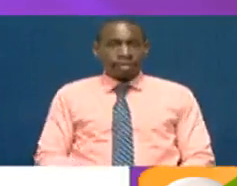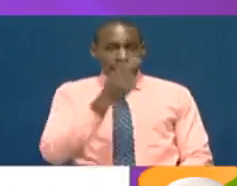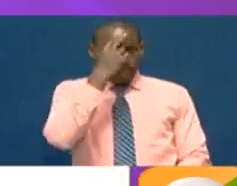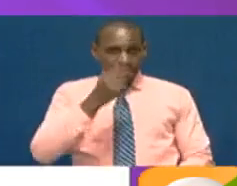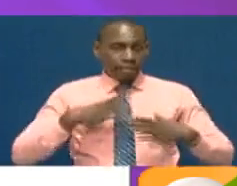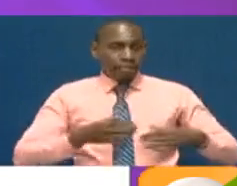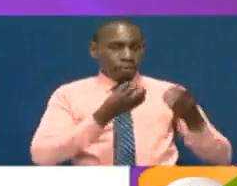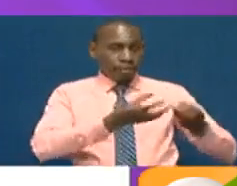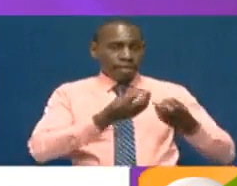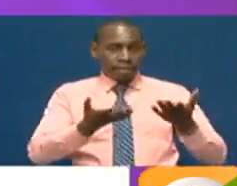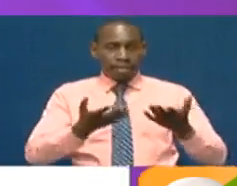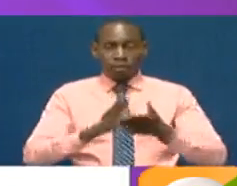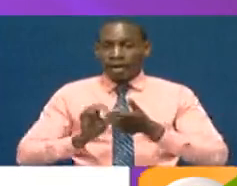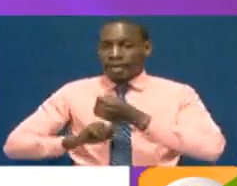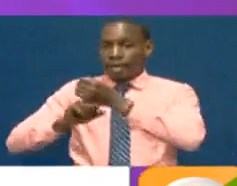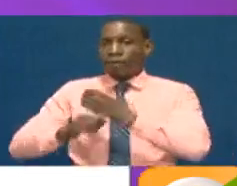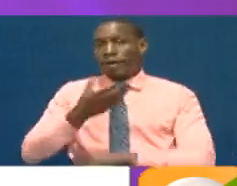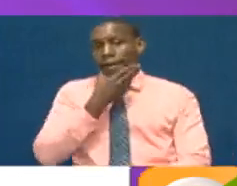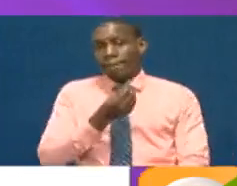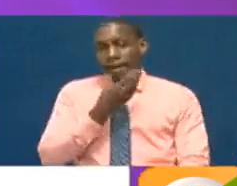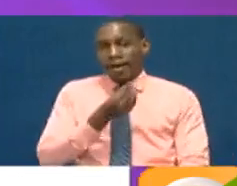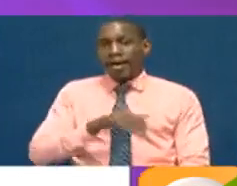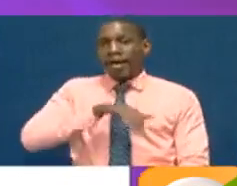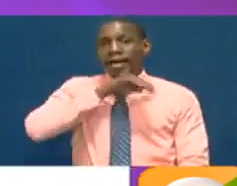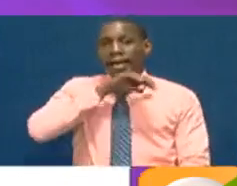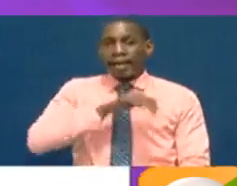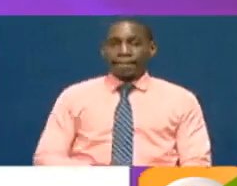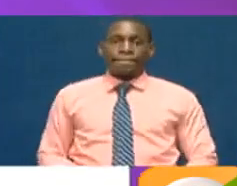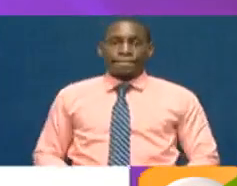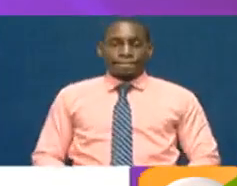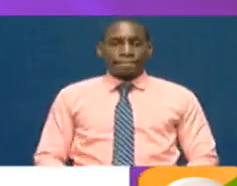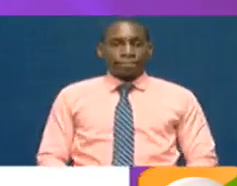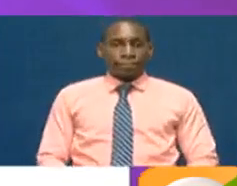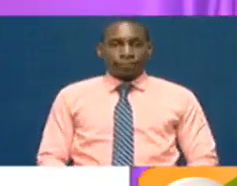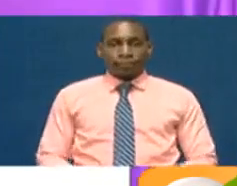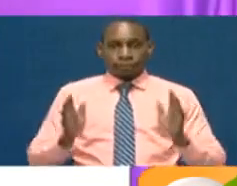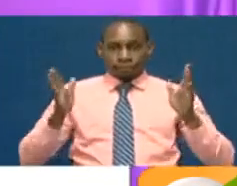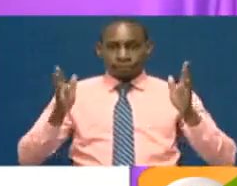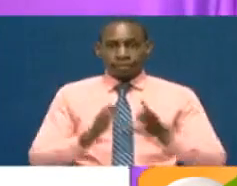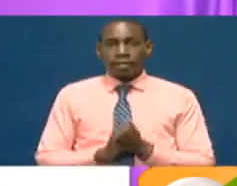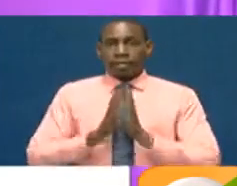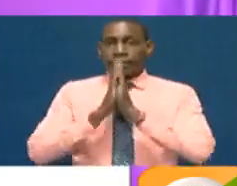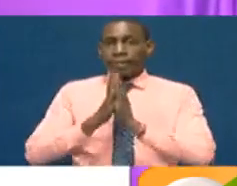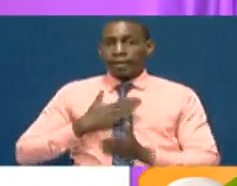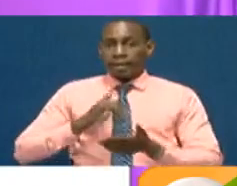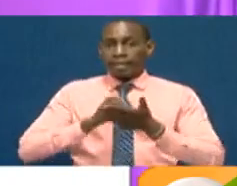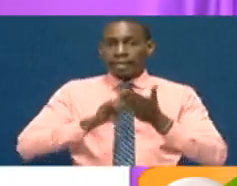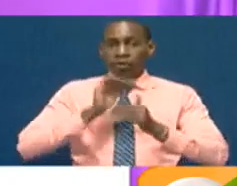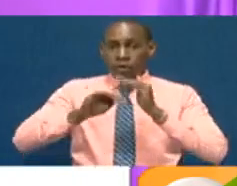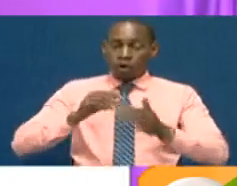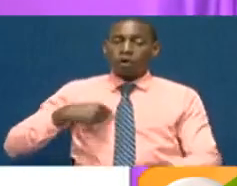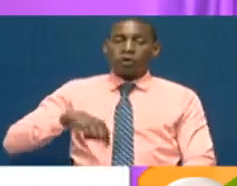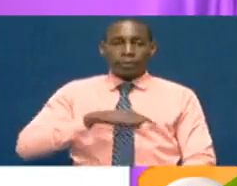walio wengi wana support Baba Raila Amolo Odinga. My prayer is that all of